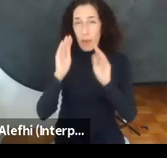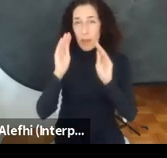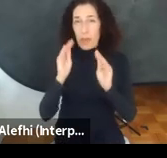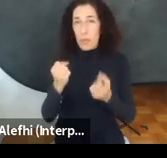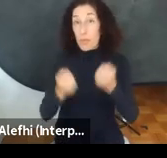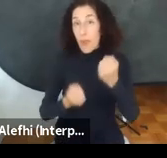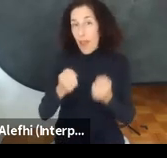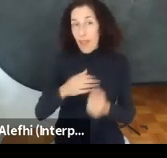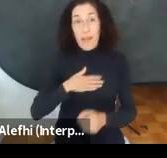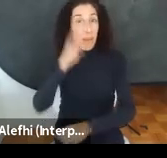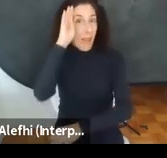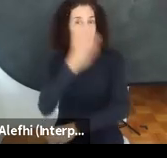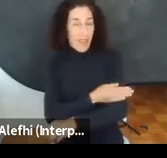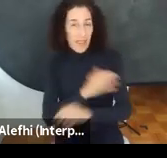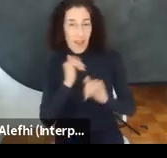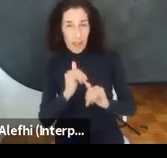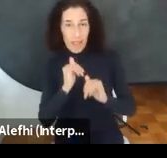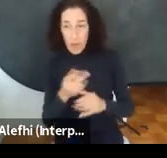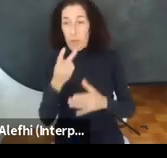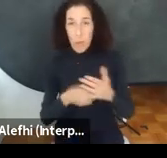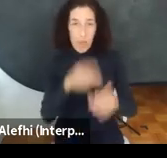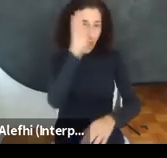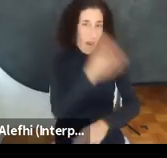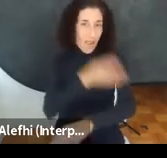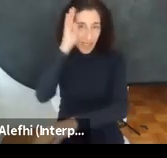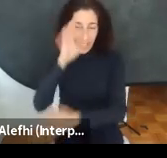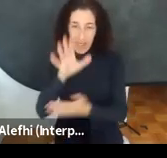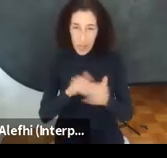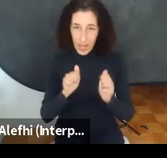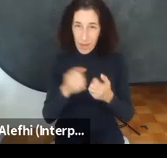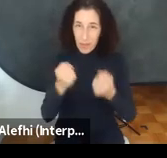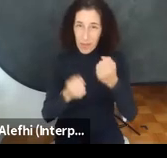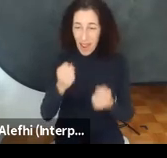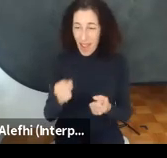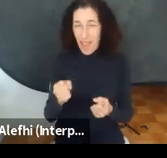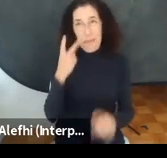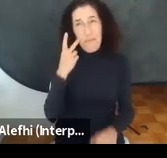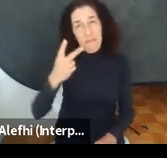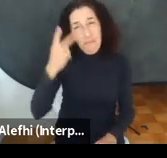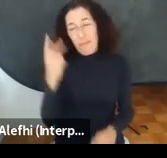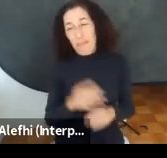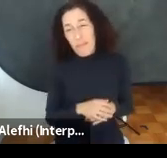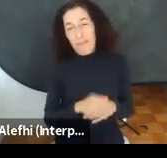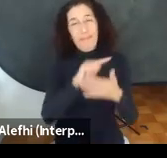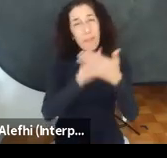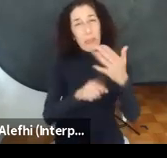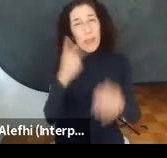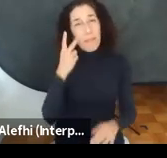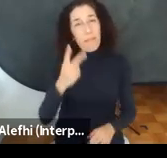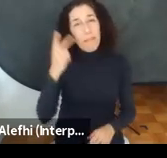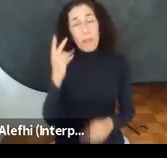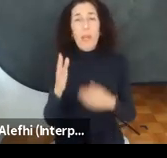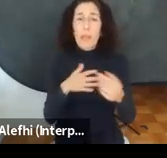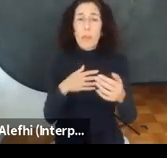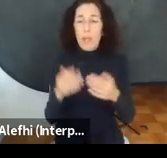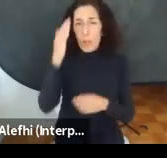fun kinds of things we were able to share over time. And you guys, you know, again, as our audience